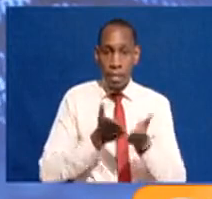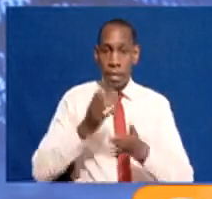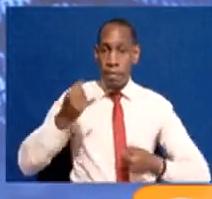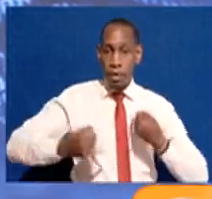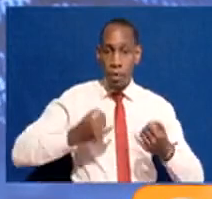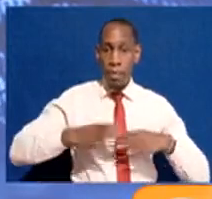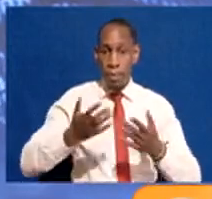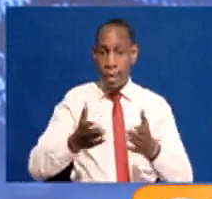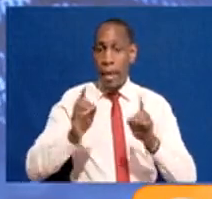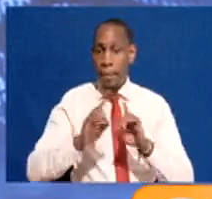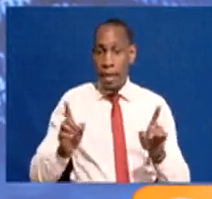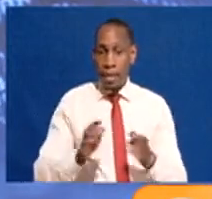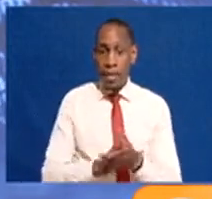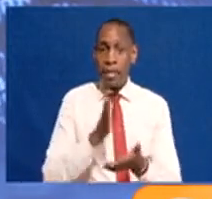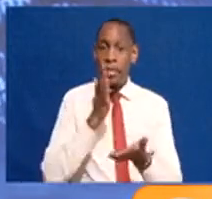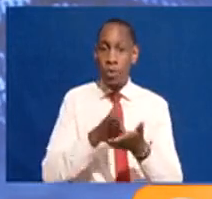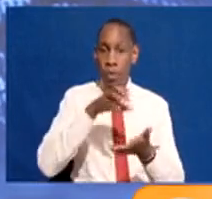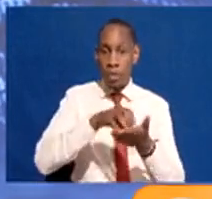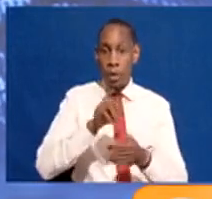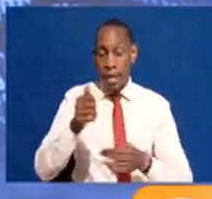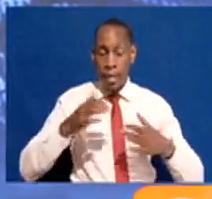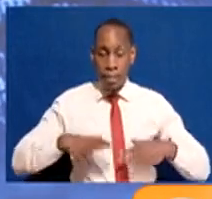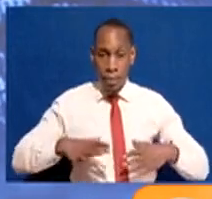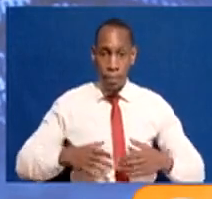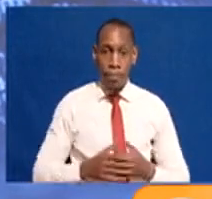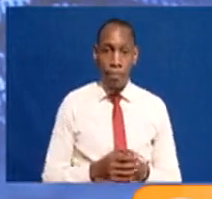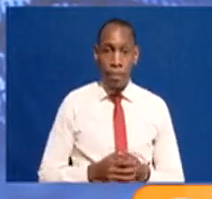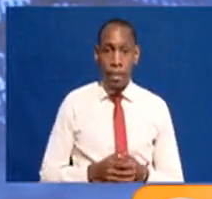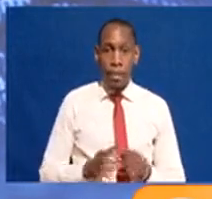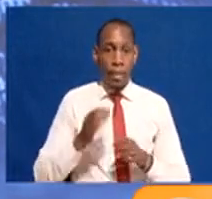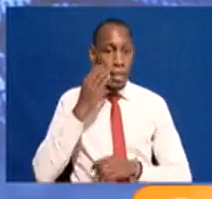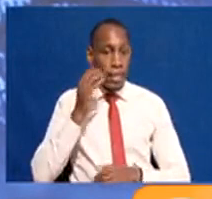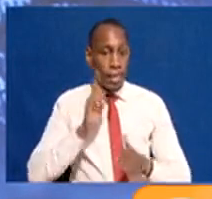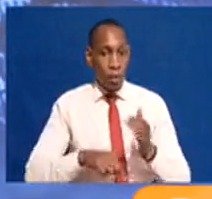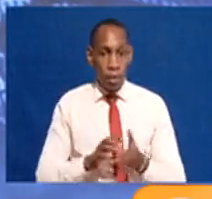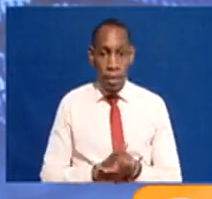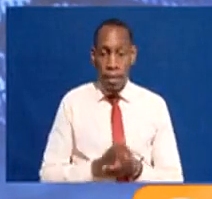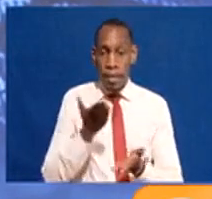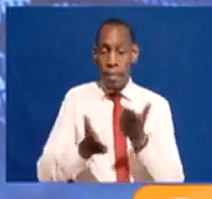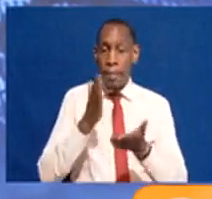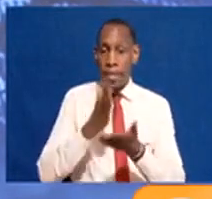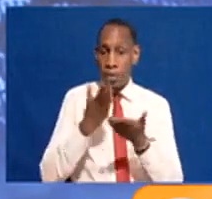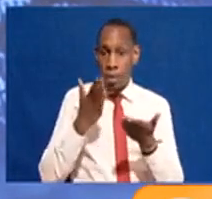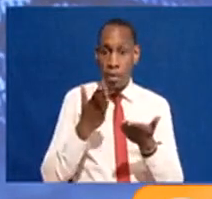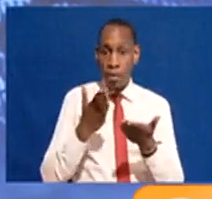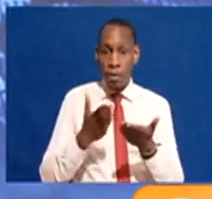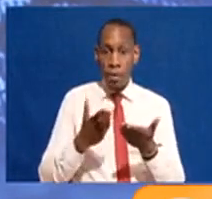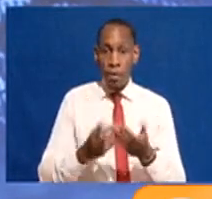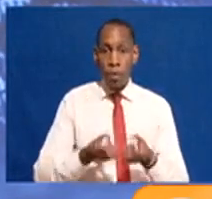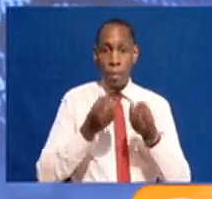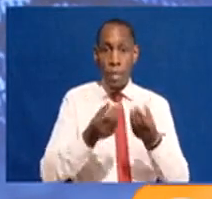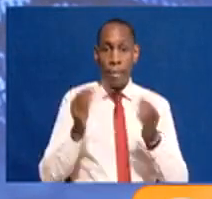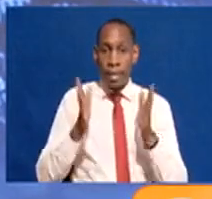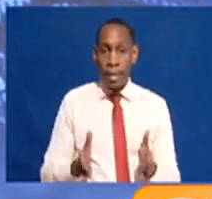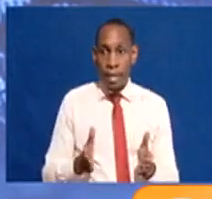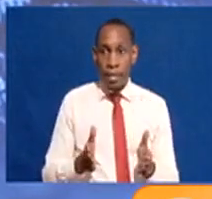some, but was reality for others. Sadly, it may be reality for many